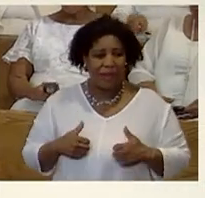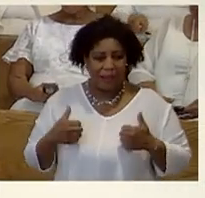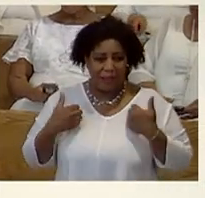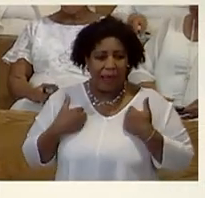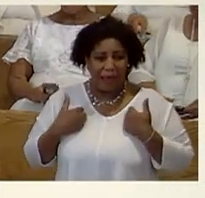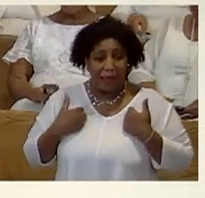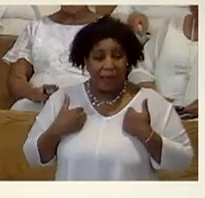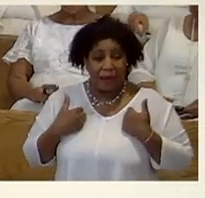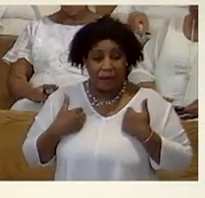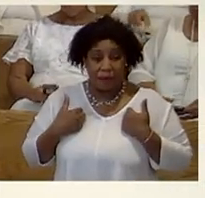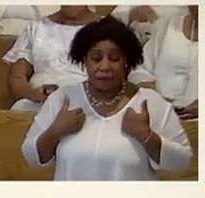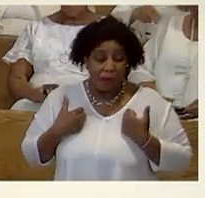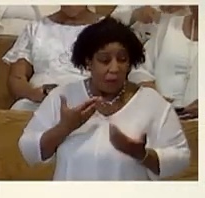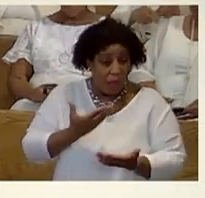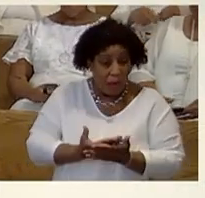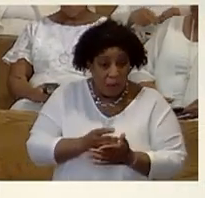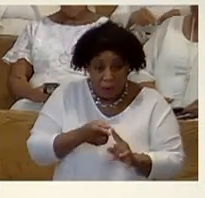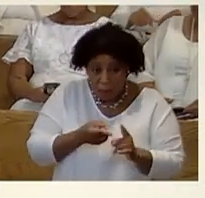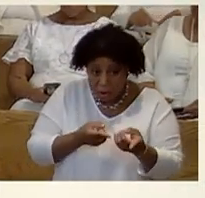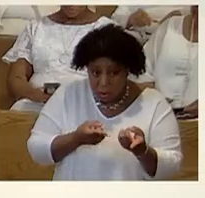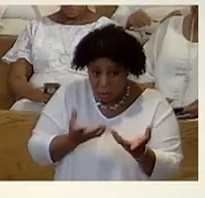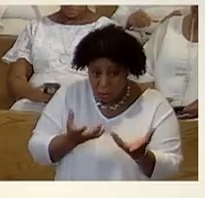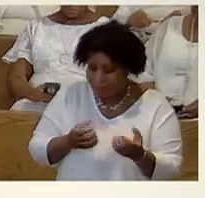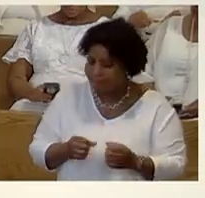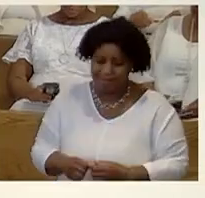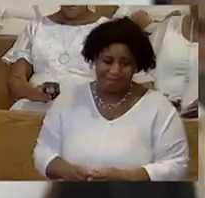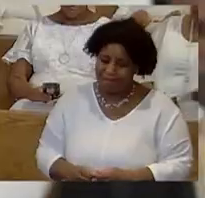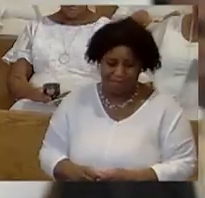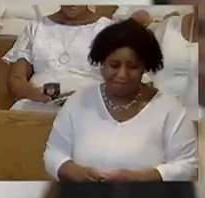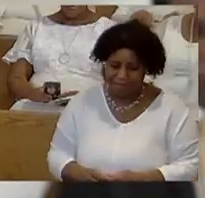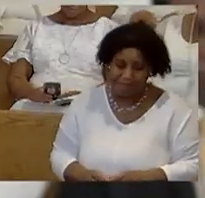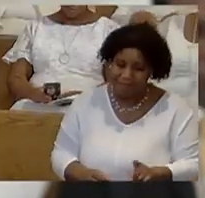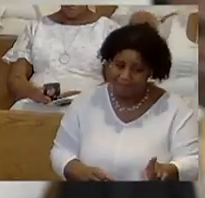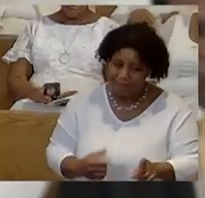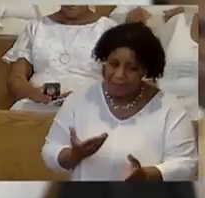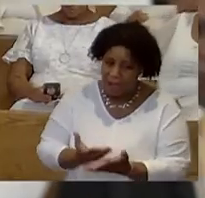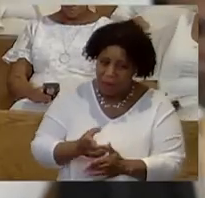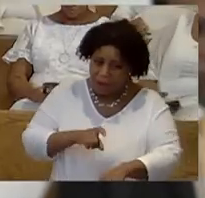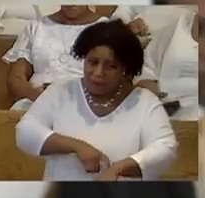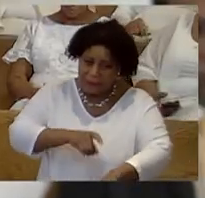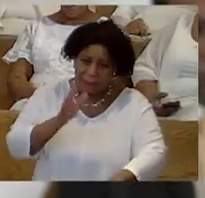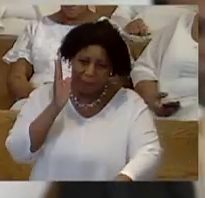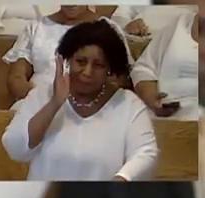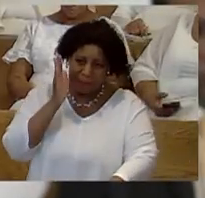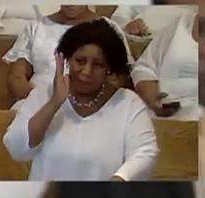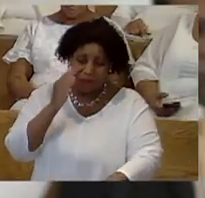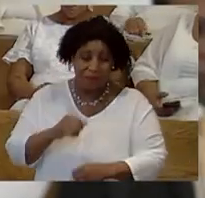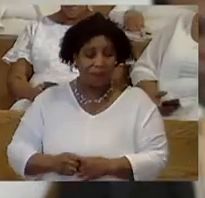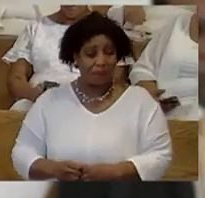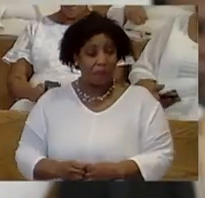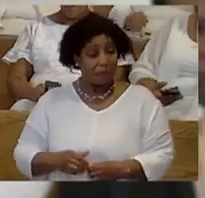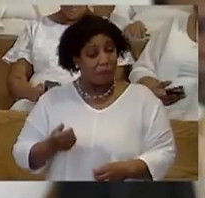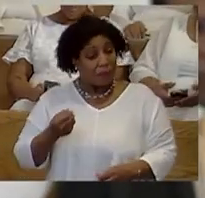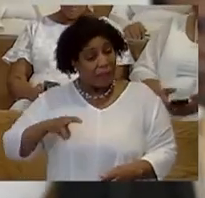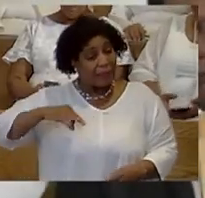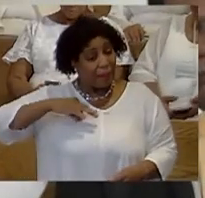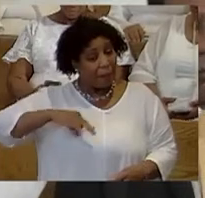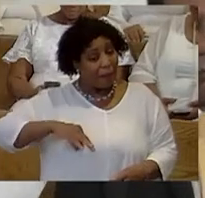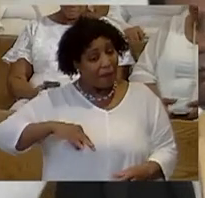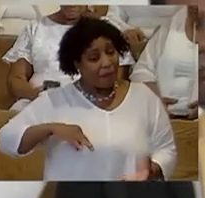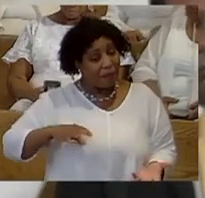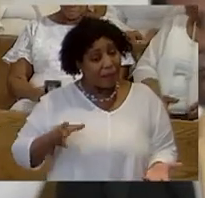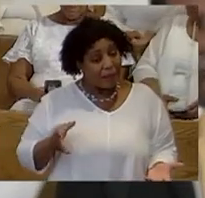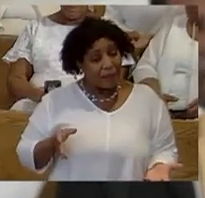and he may not come when you want him, but he will be there on time. There's some benefits for